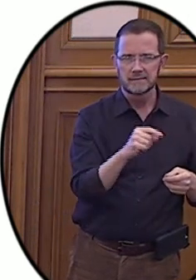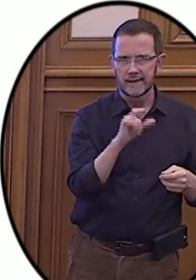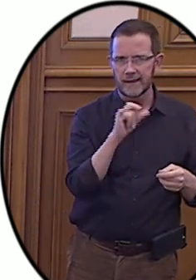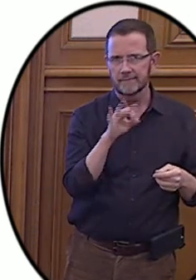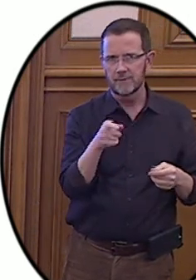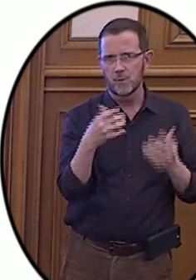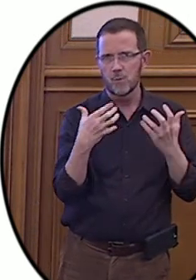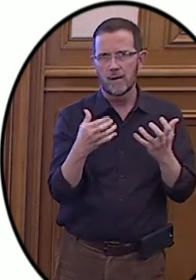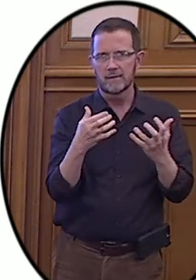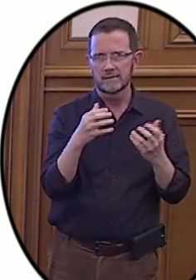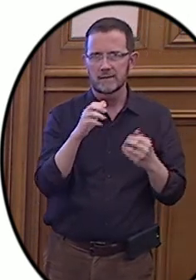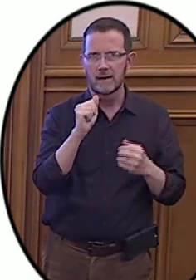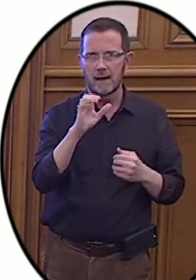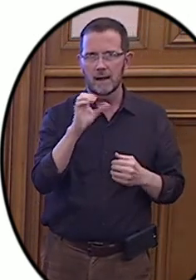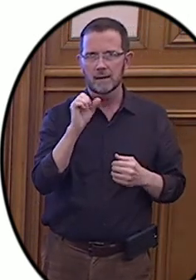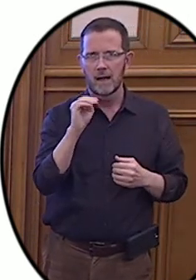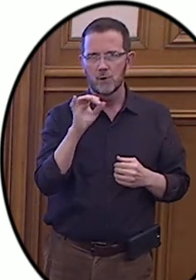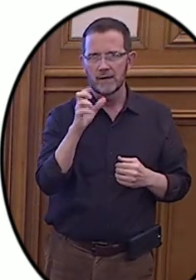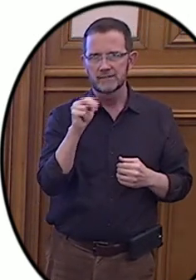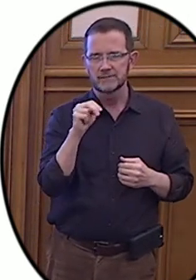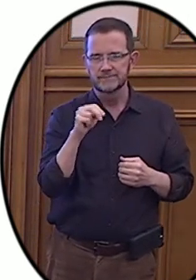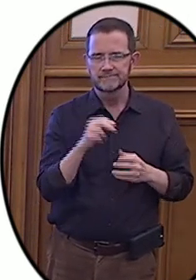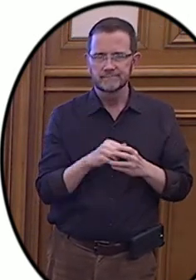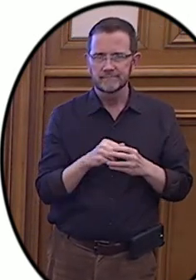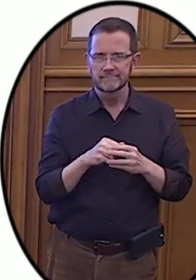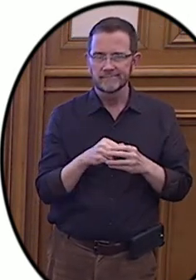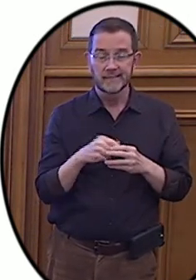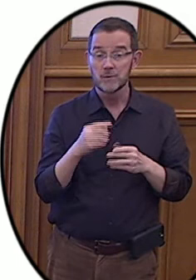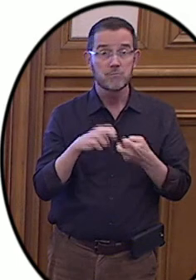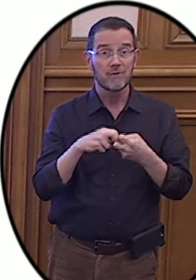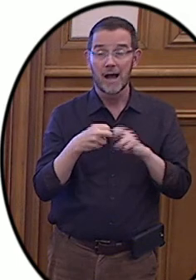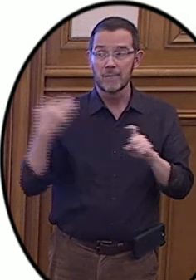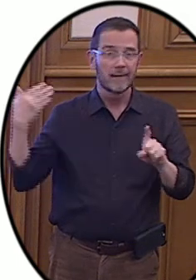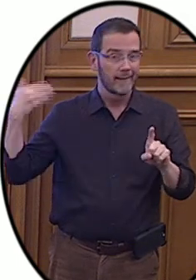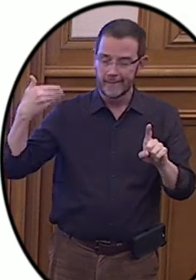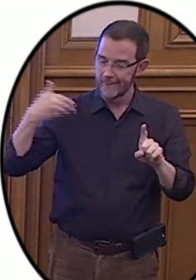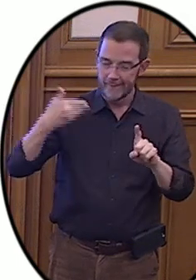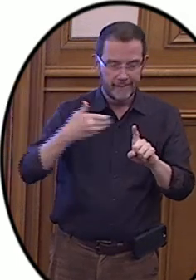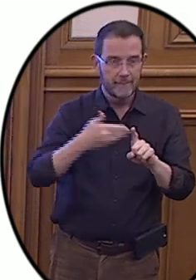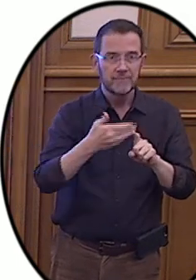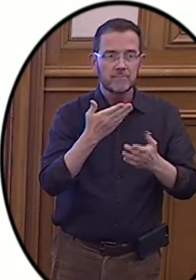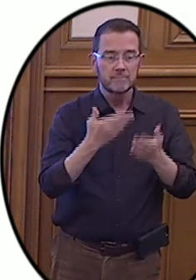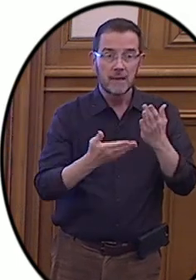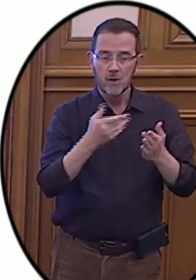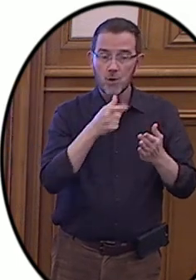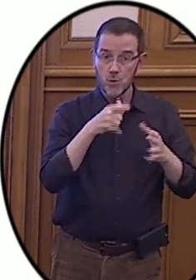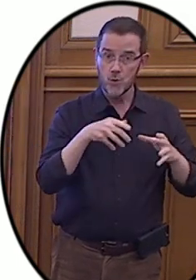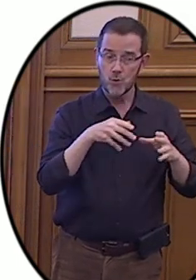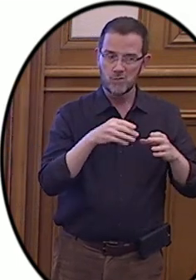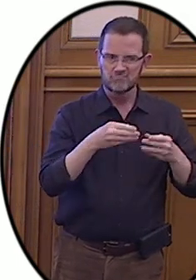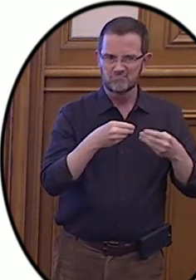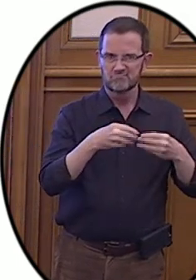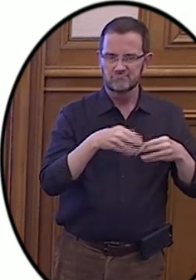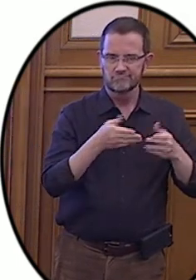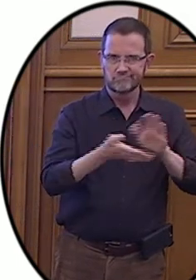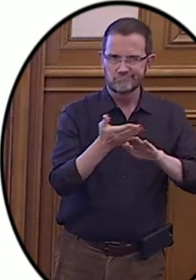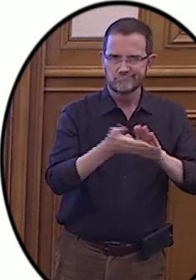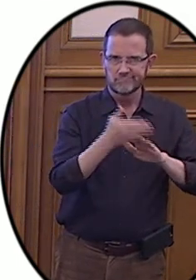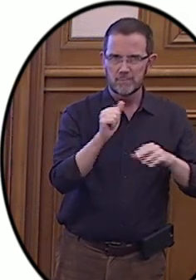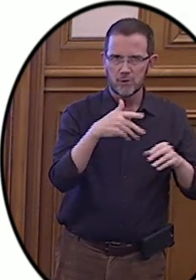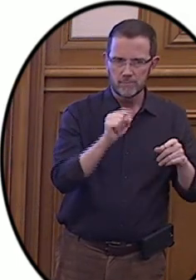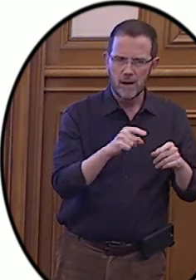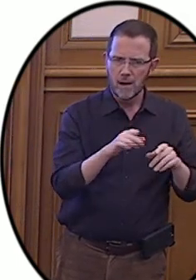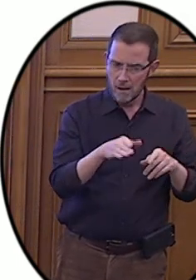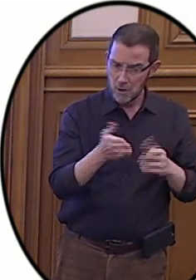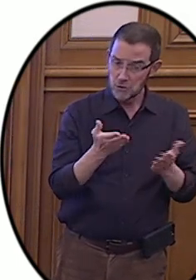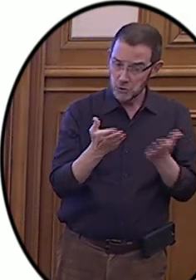so one of the things that we see commonly is that housing providers may say, we'll allow you to have a service or